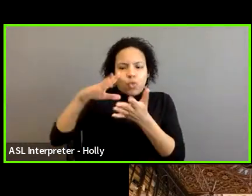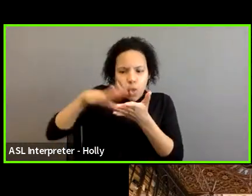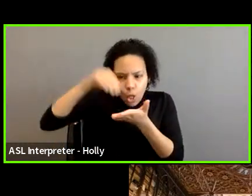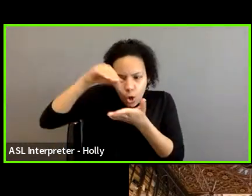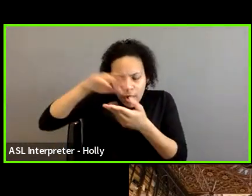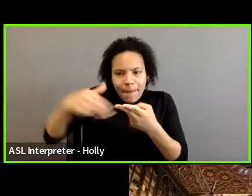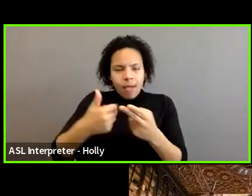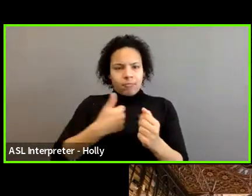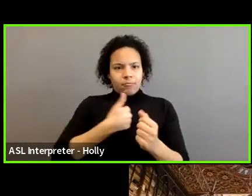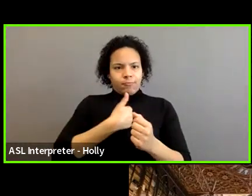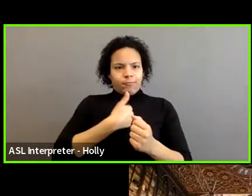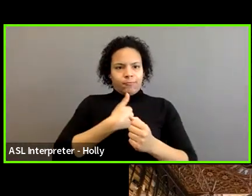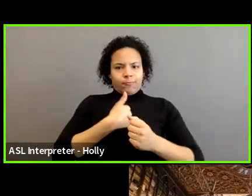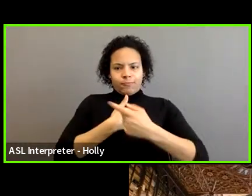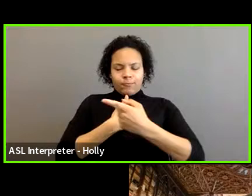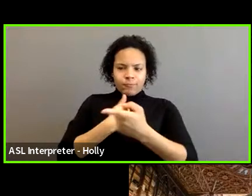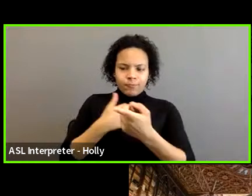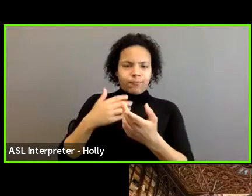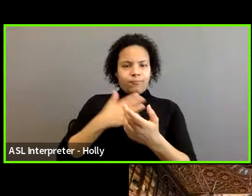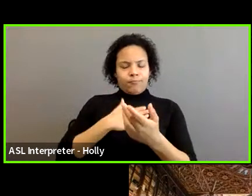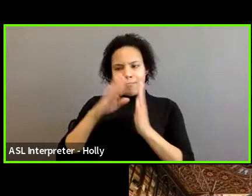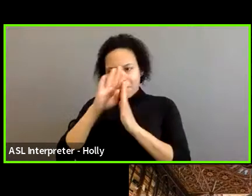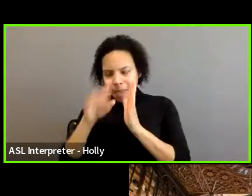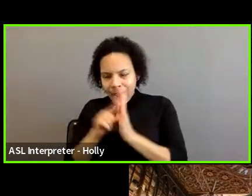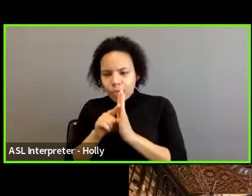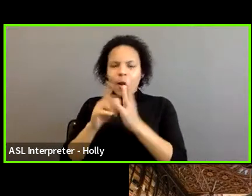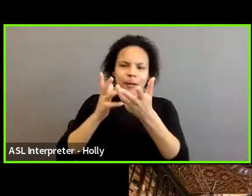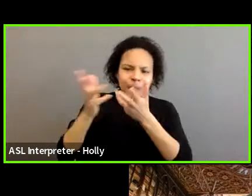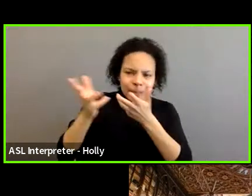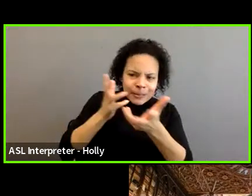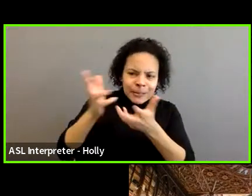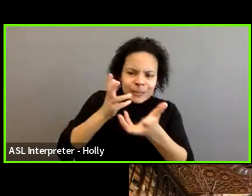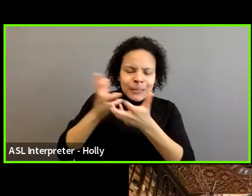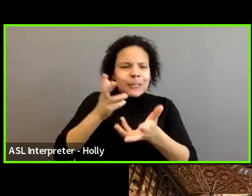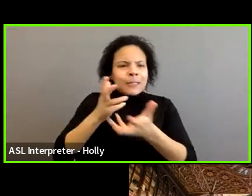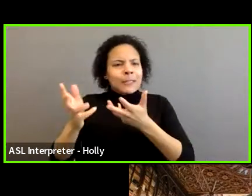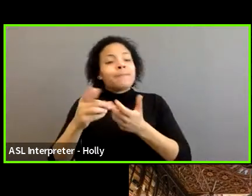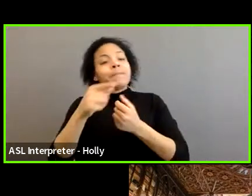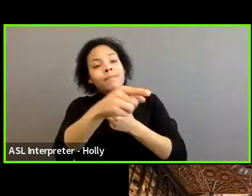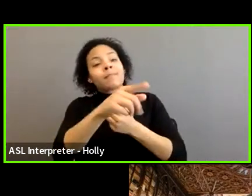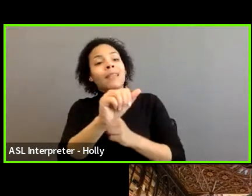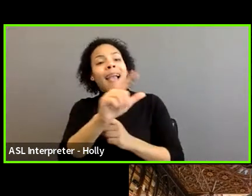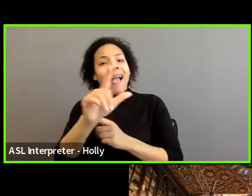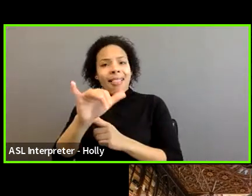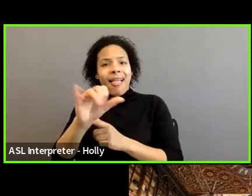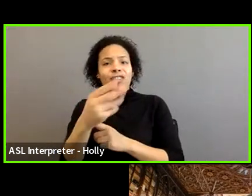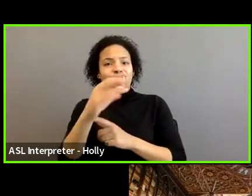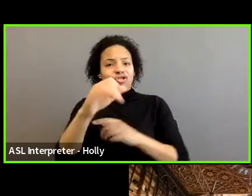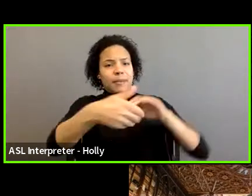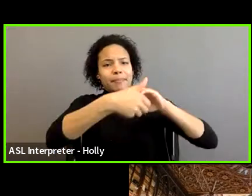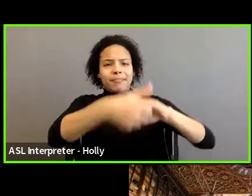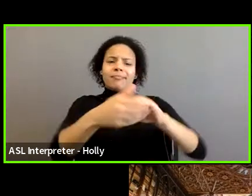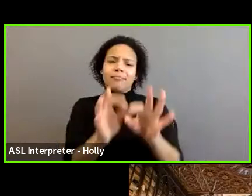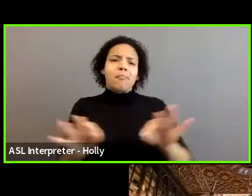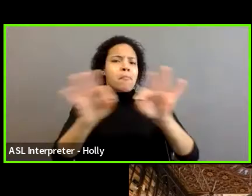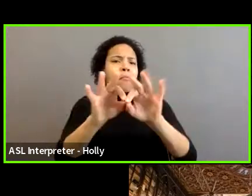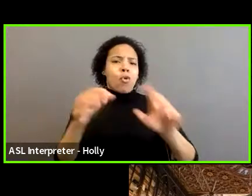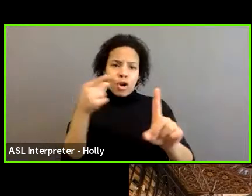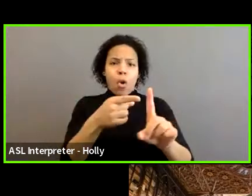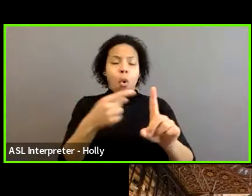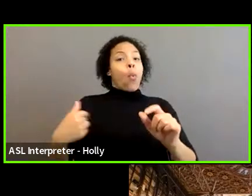piece of why they are beneficial. So I say allyship is one of a goal. we all have the capacity to be an